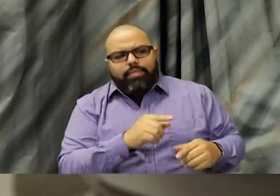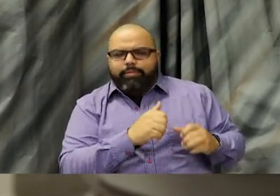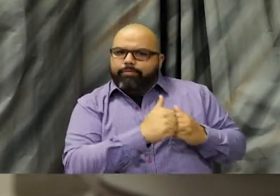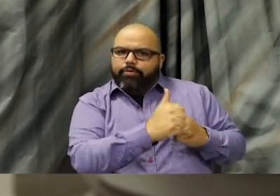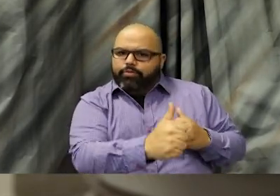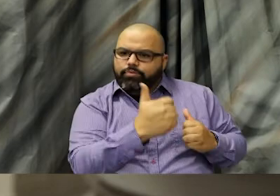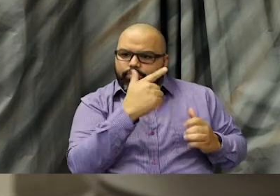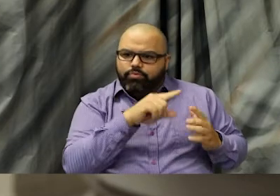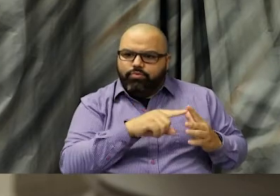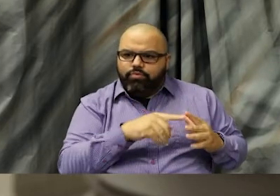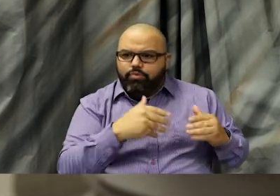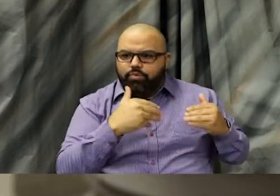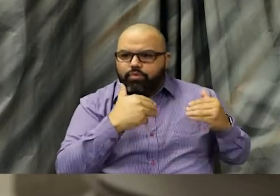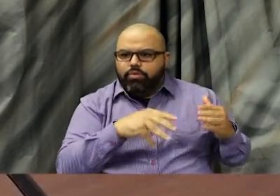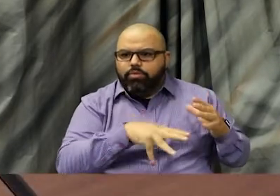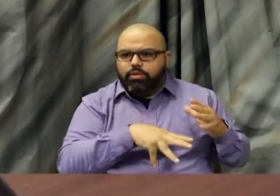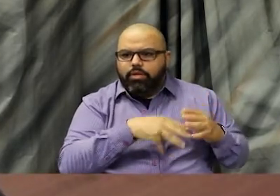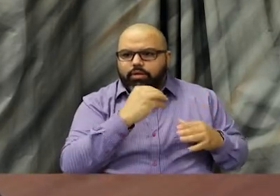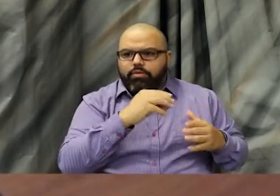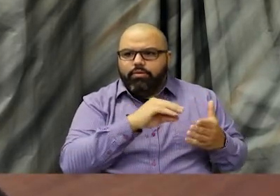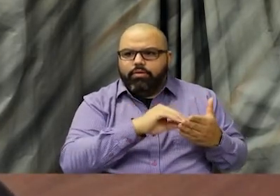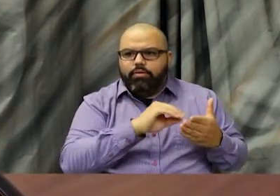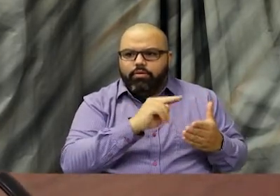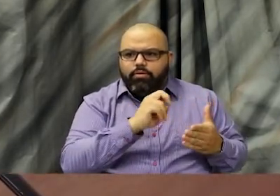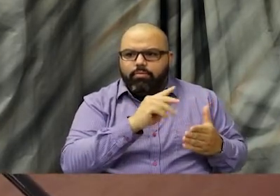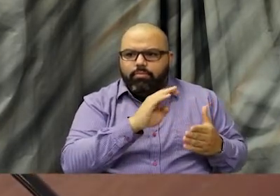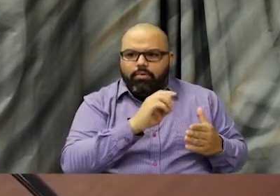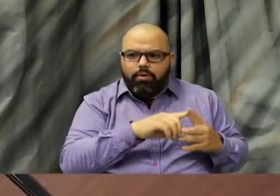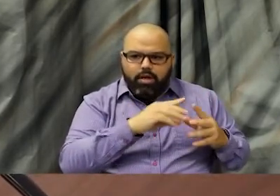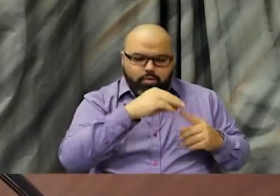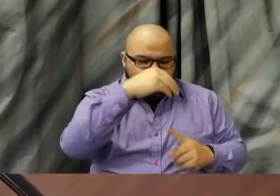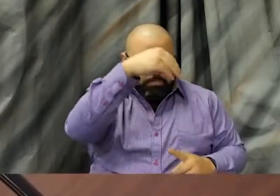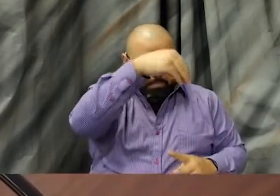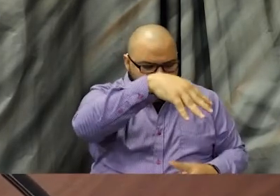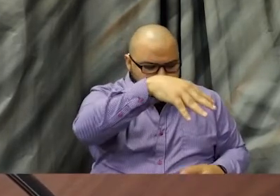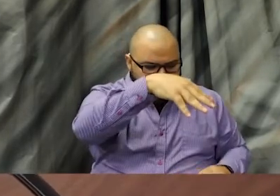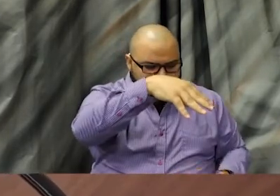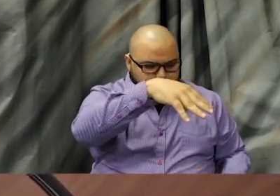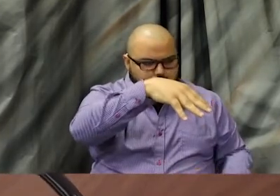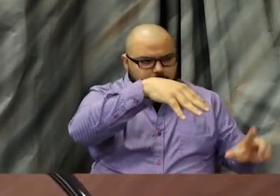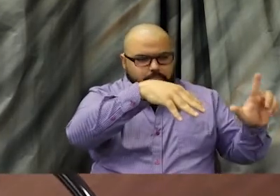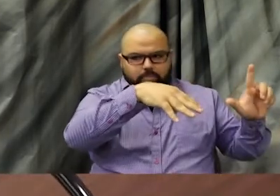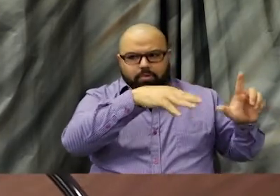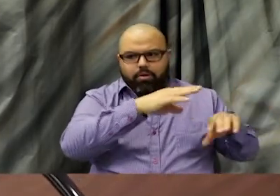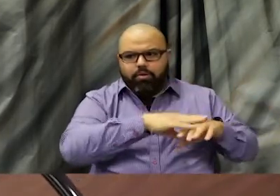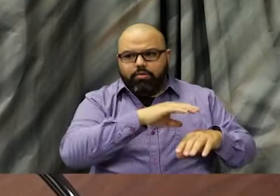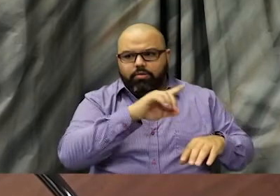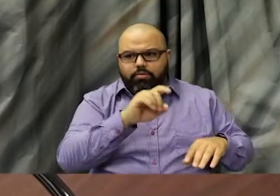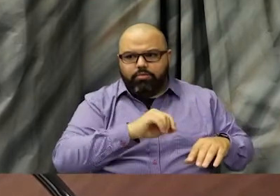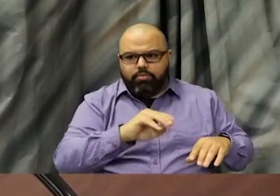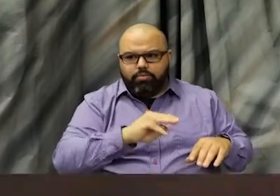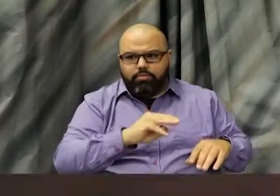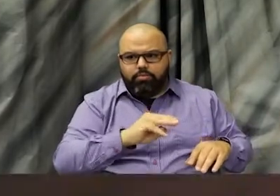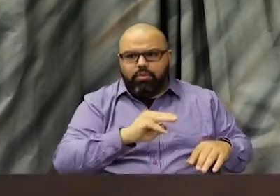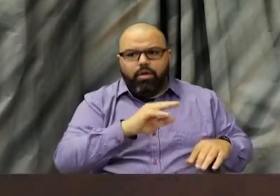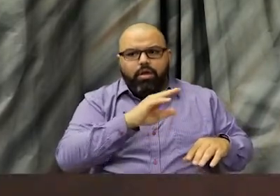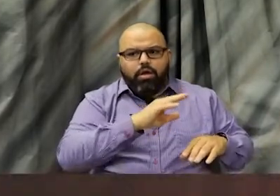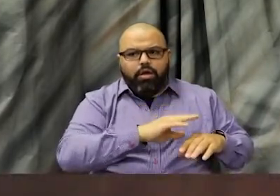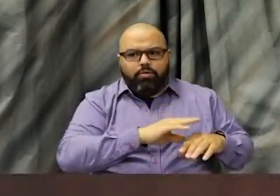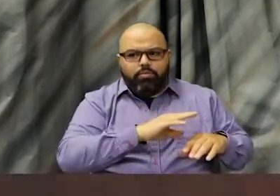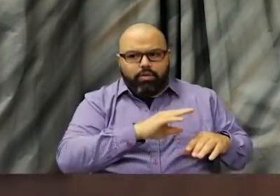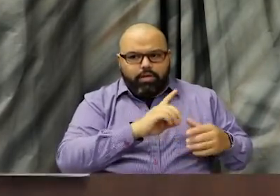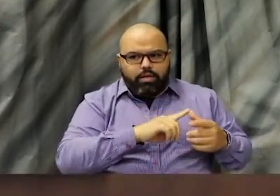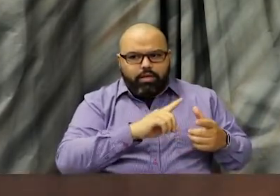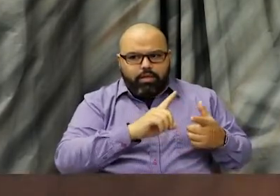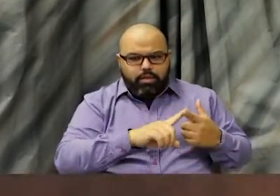since those are the ones that I'm starting with, to go ahead and take out their notebooks. I would be projecting my notebook on Zoom on a